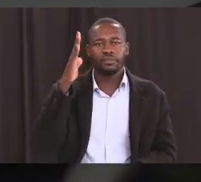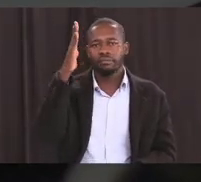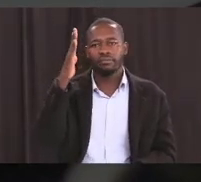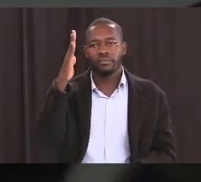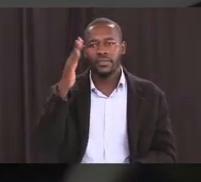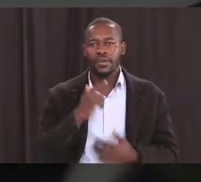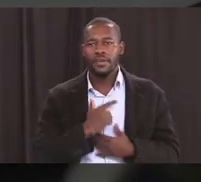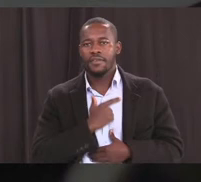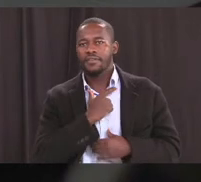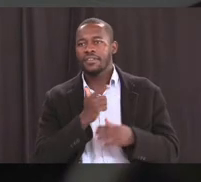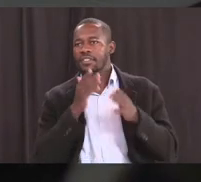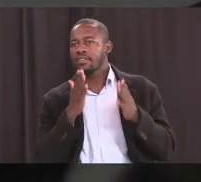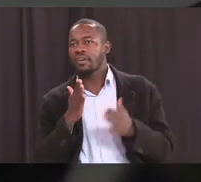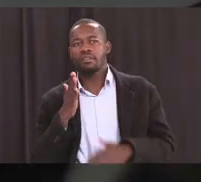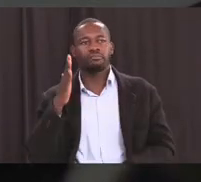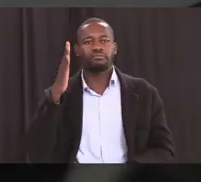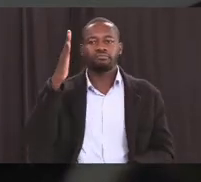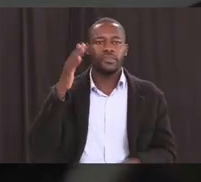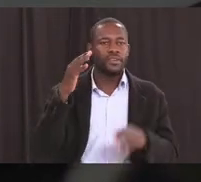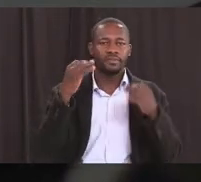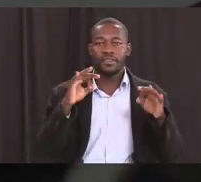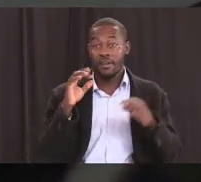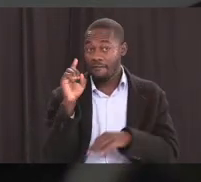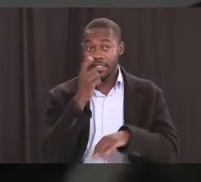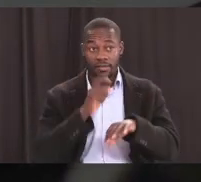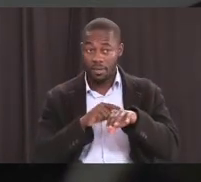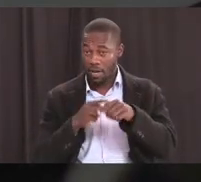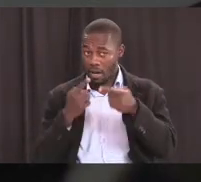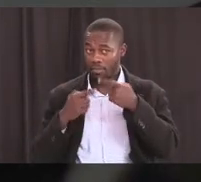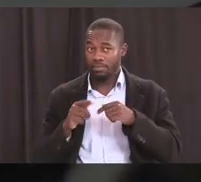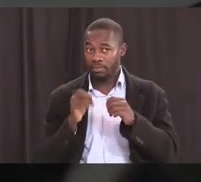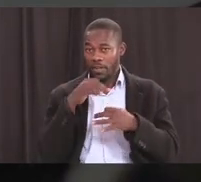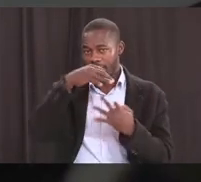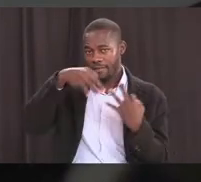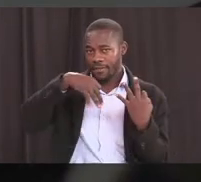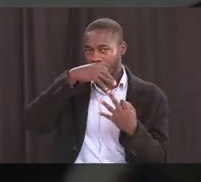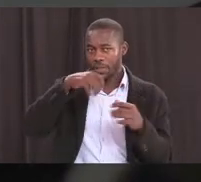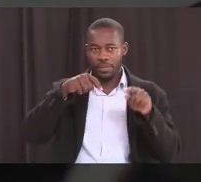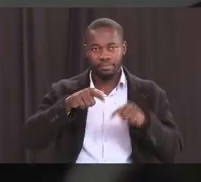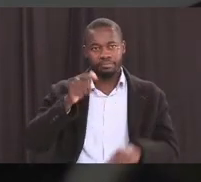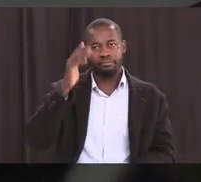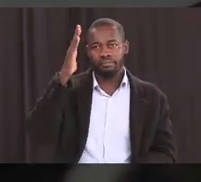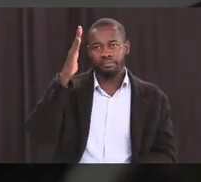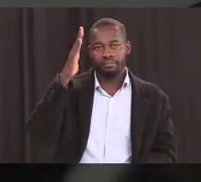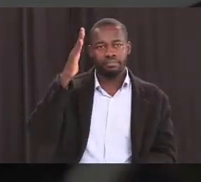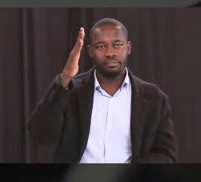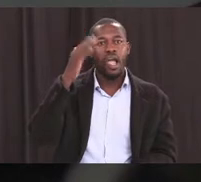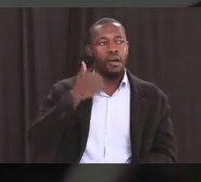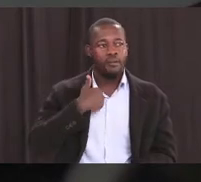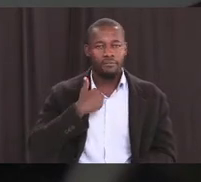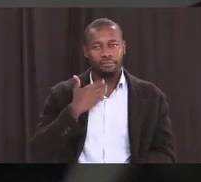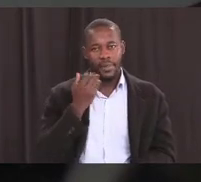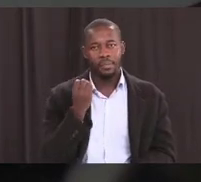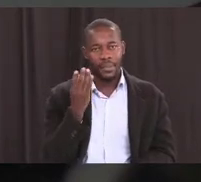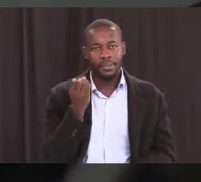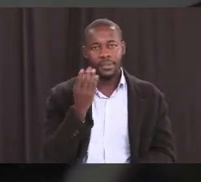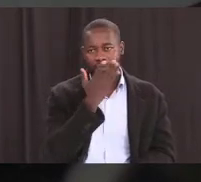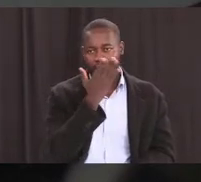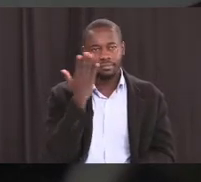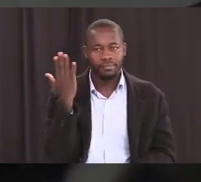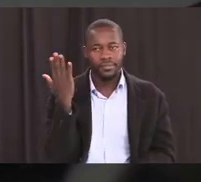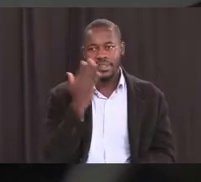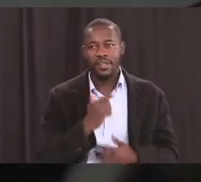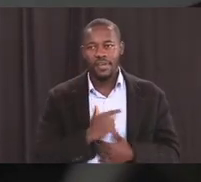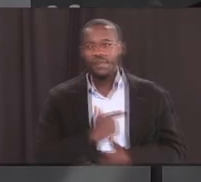And so if you're here and you're with us for the first time, please could you just raise your hand. There are a couple of hands waving at the